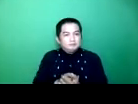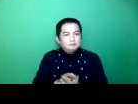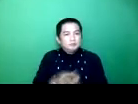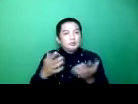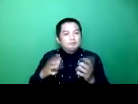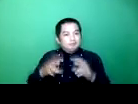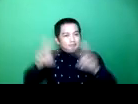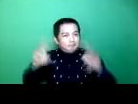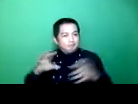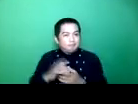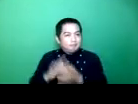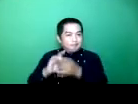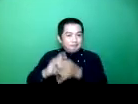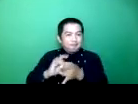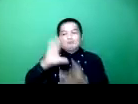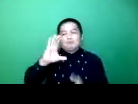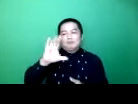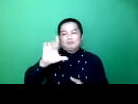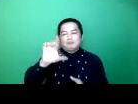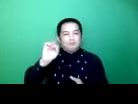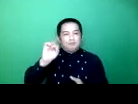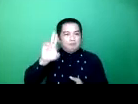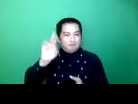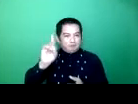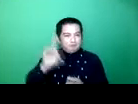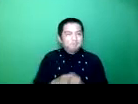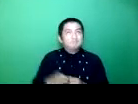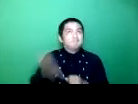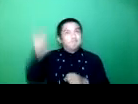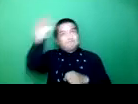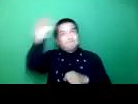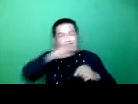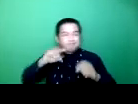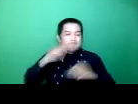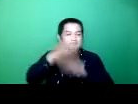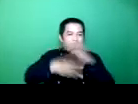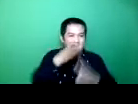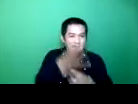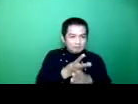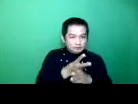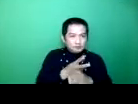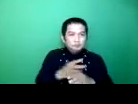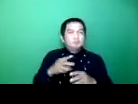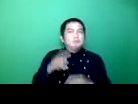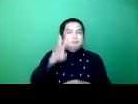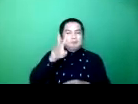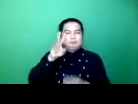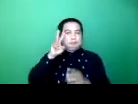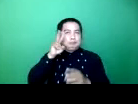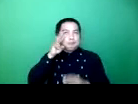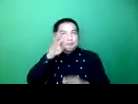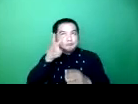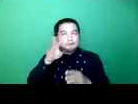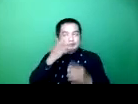or being able to store data in multiple places around the world. And it forms this virtual network of